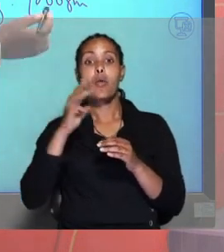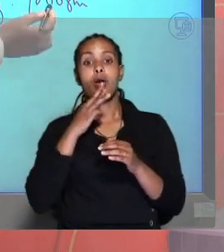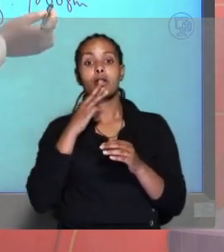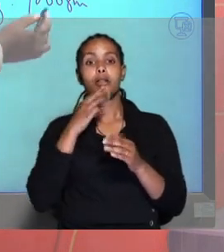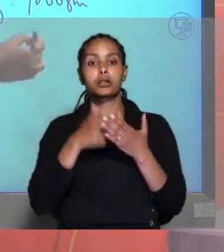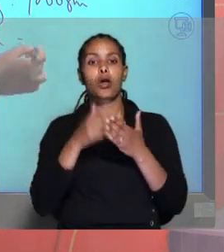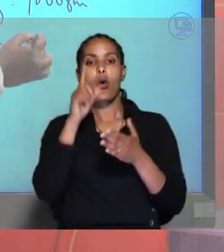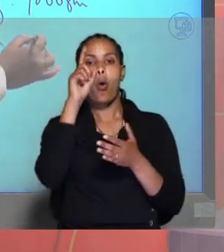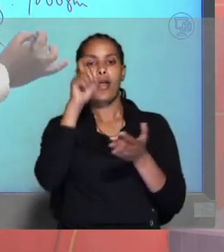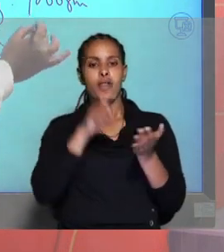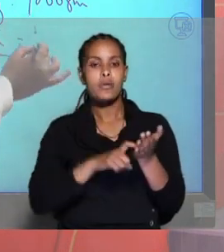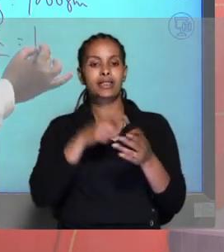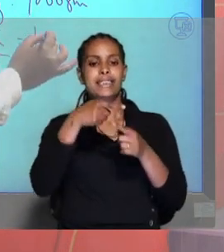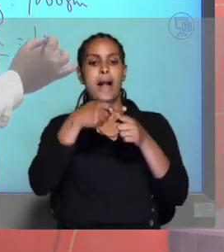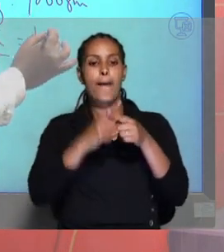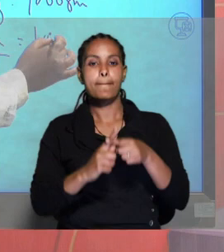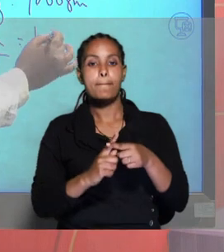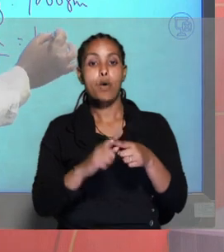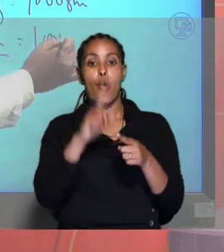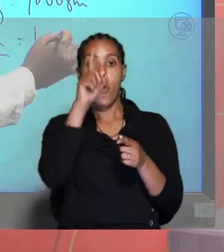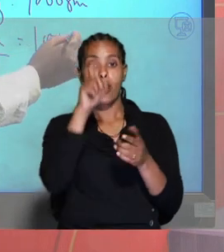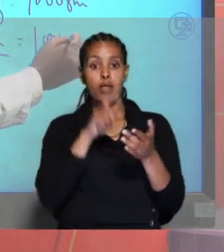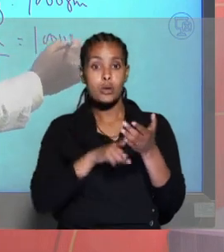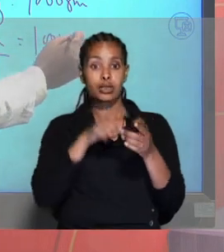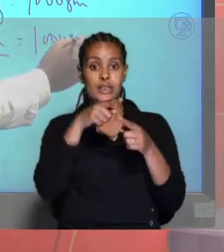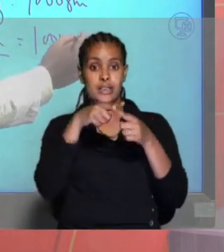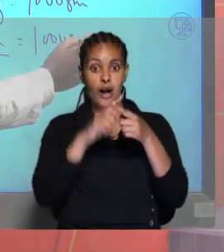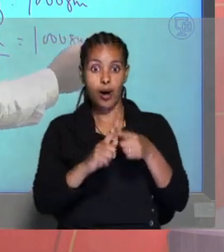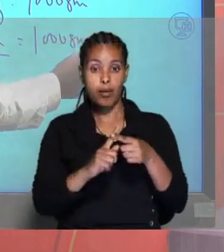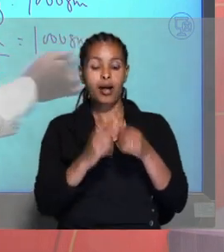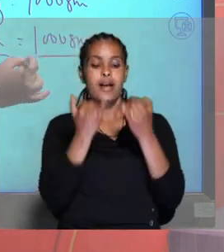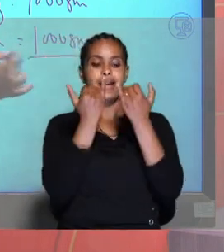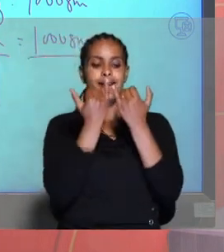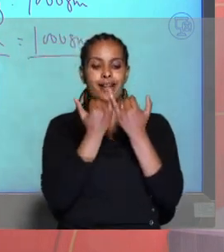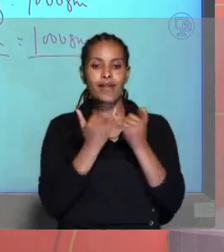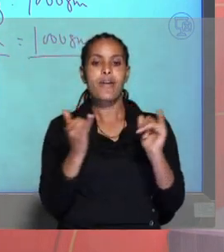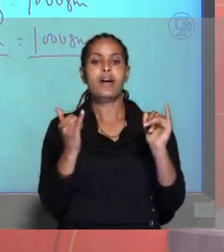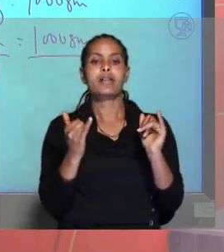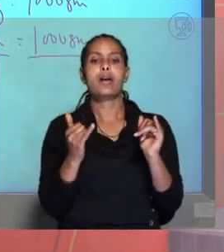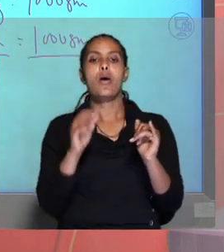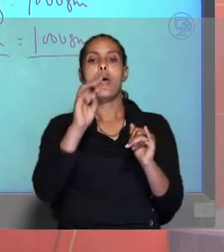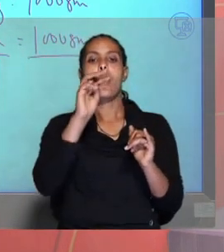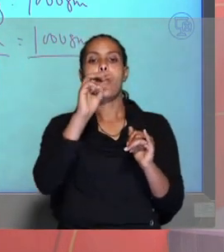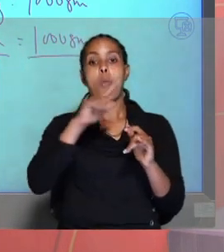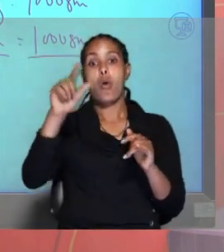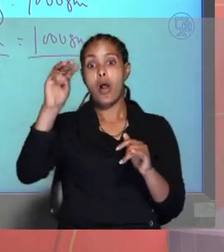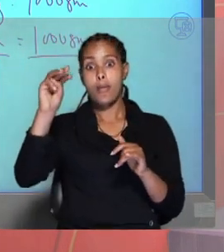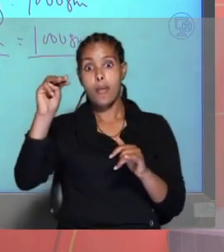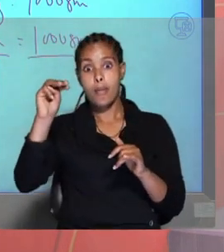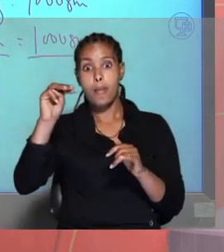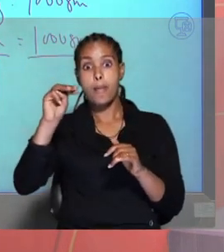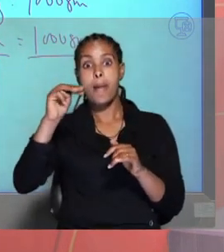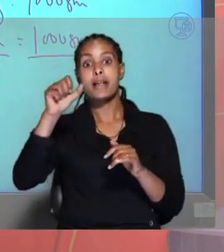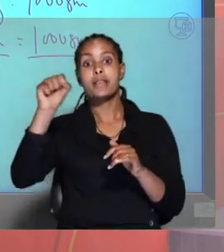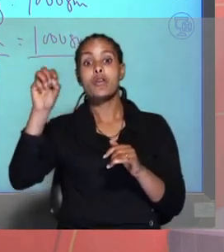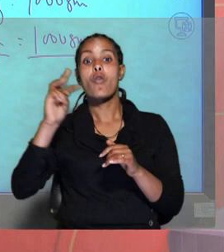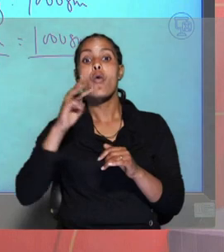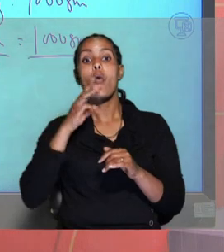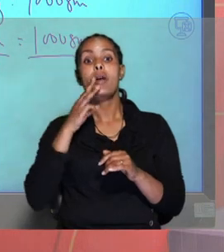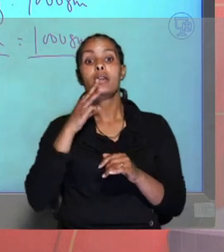here is 1,000 gram. 1,000 gram divided by molar mass of water.